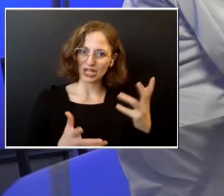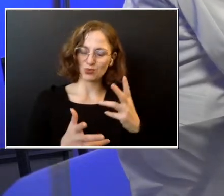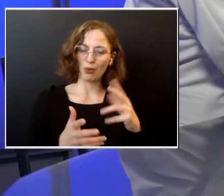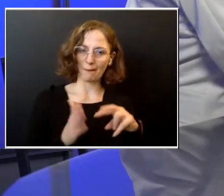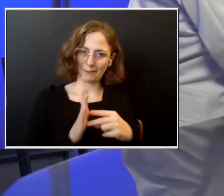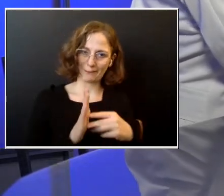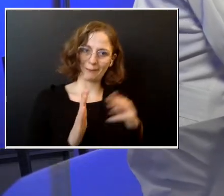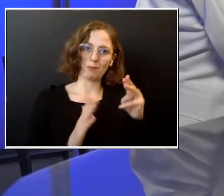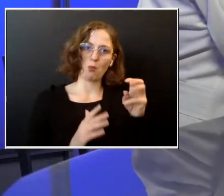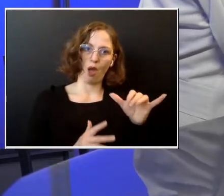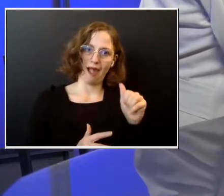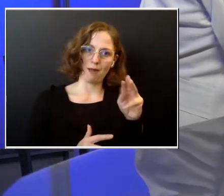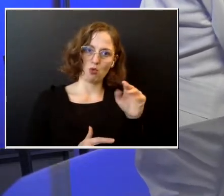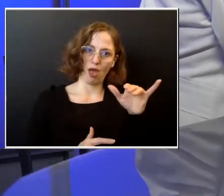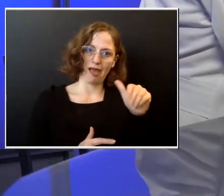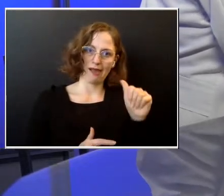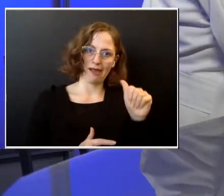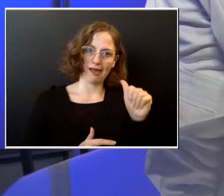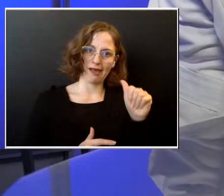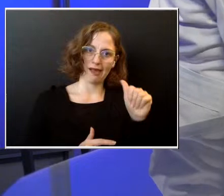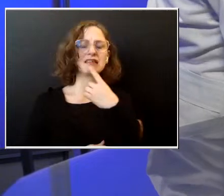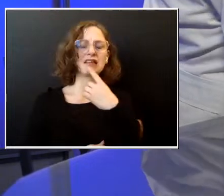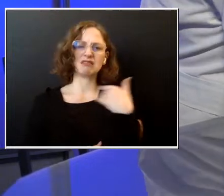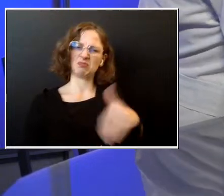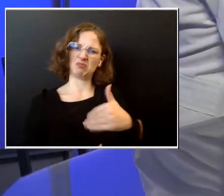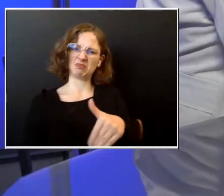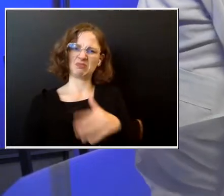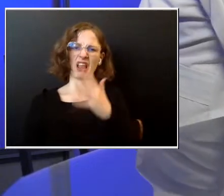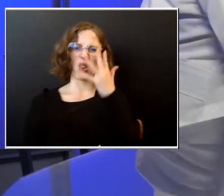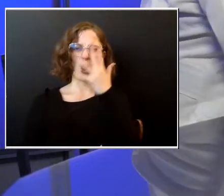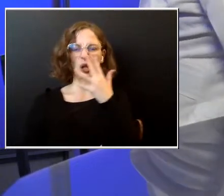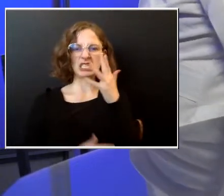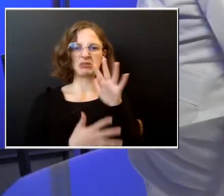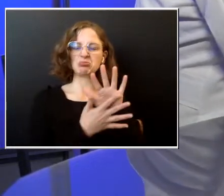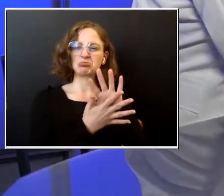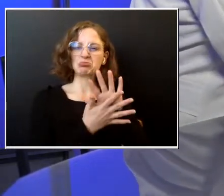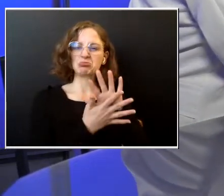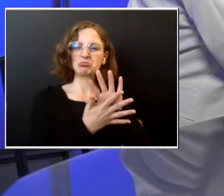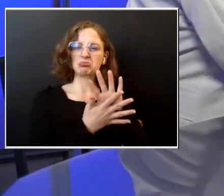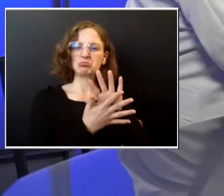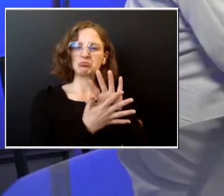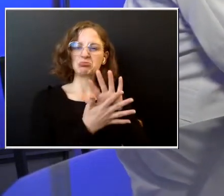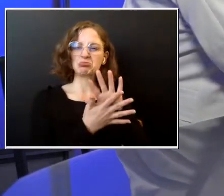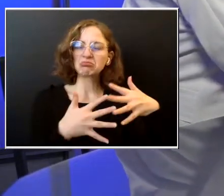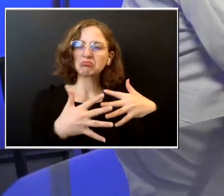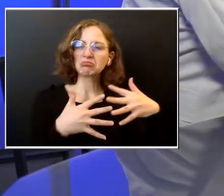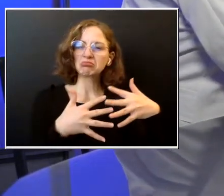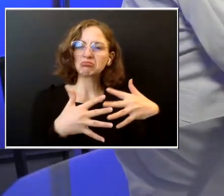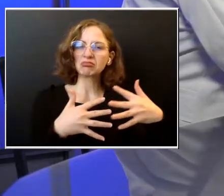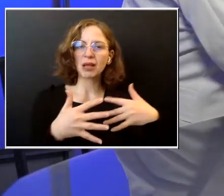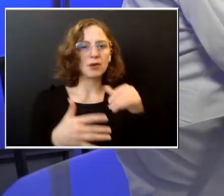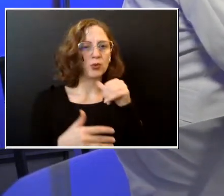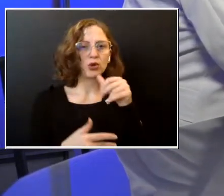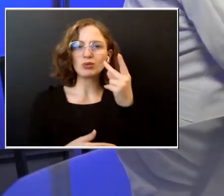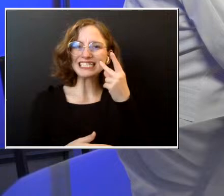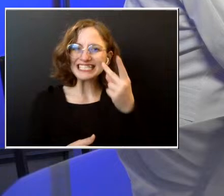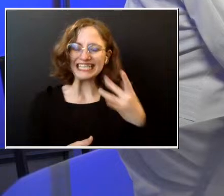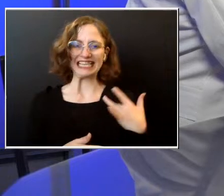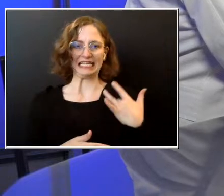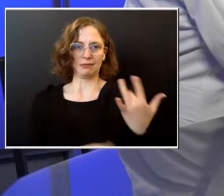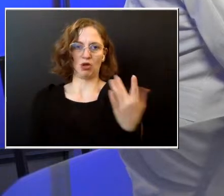this and they said, oh, it looks kind of smoky down there because we don't see all the usual blood vessels. So the carotid artery tends to